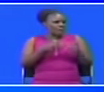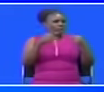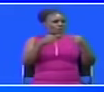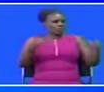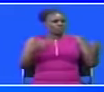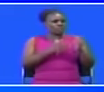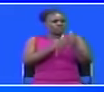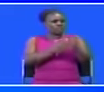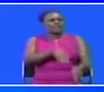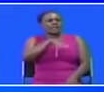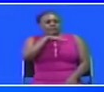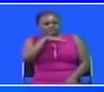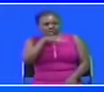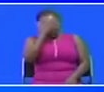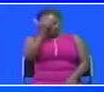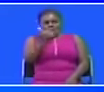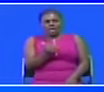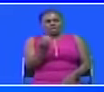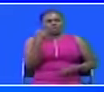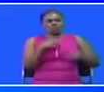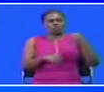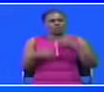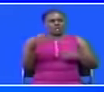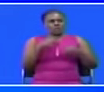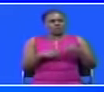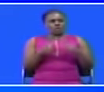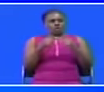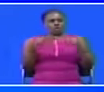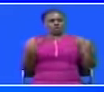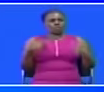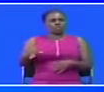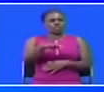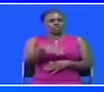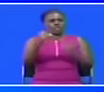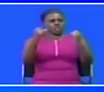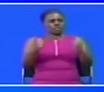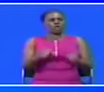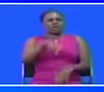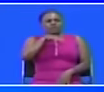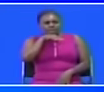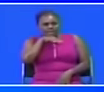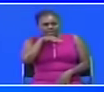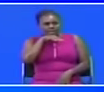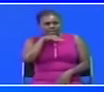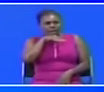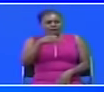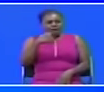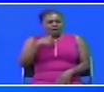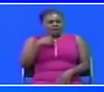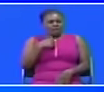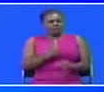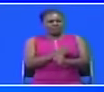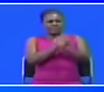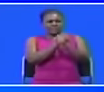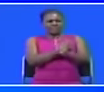opposition leader Raila Odinga over alleged corruption in opposition strongholds, the court leader Raila Odinga put up a spirited